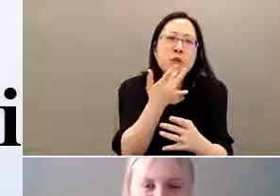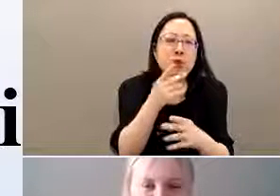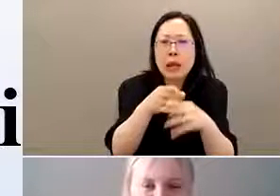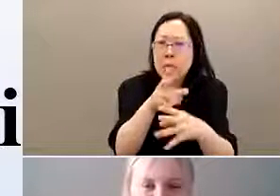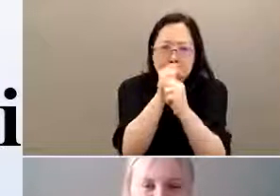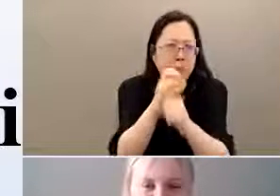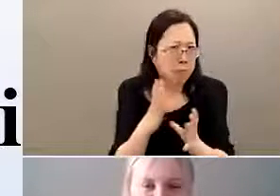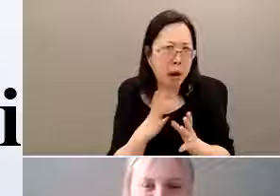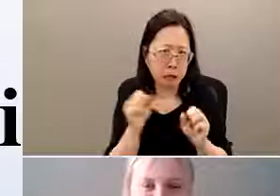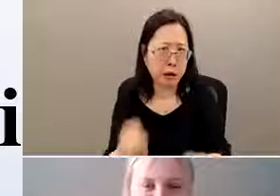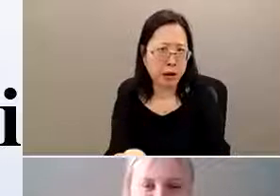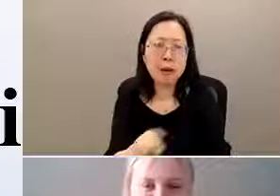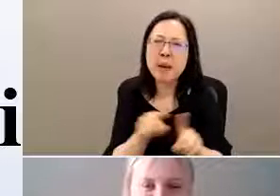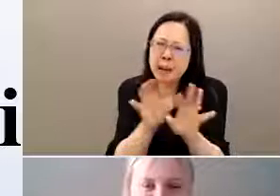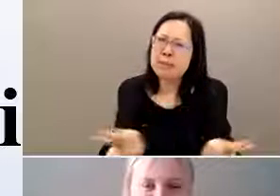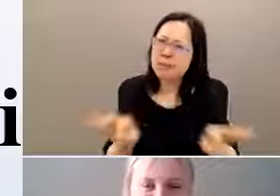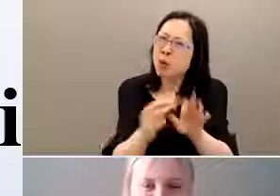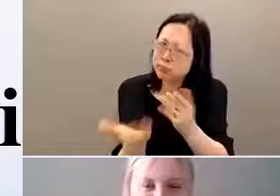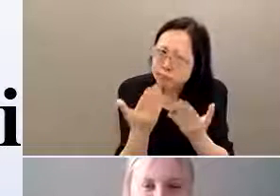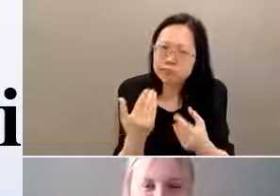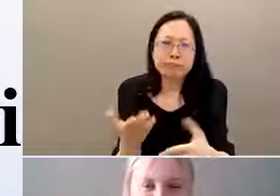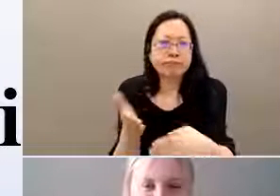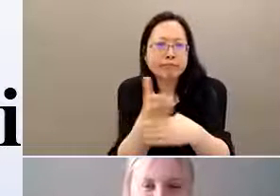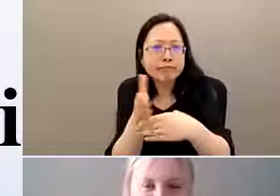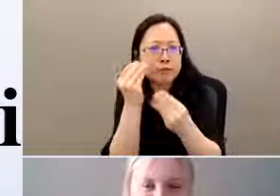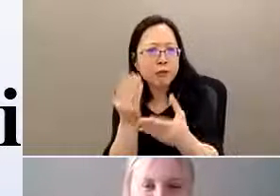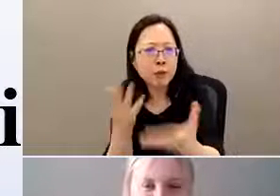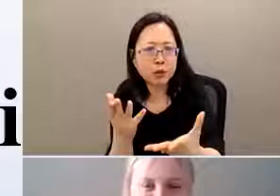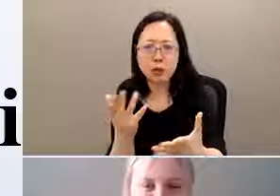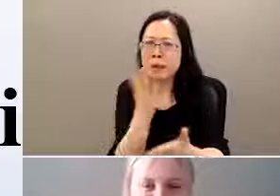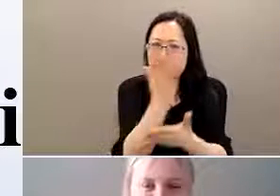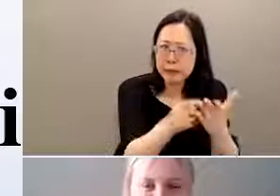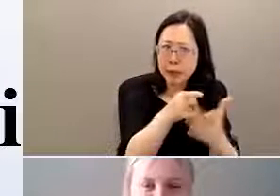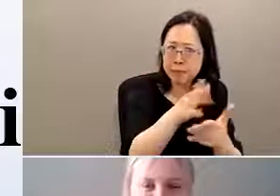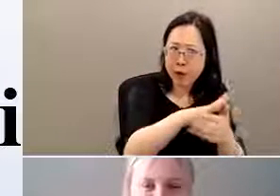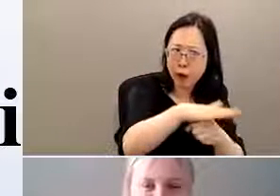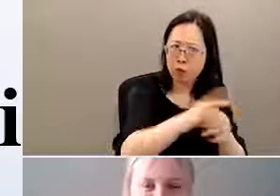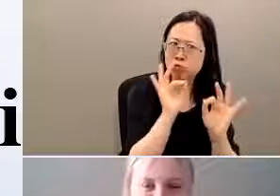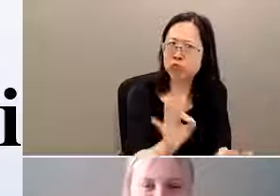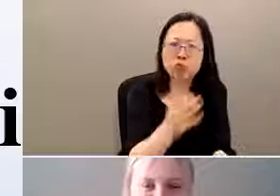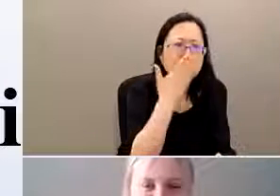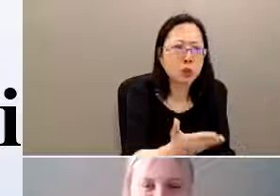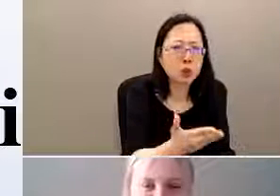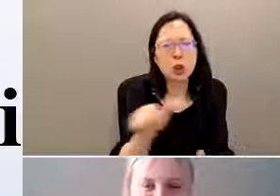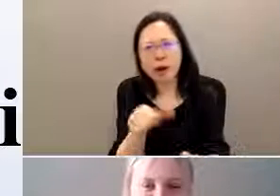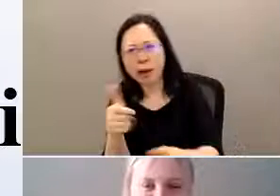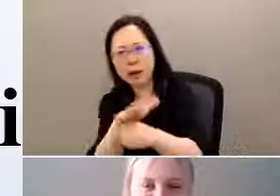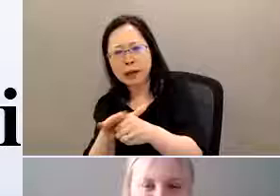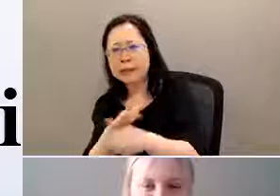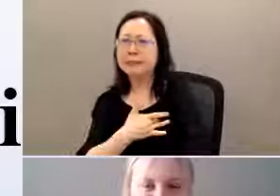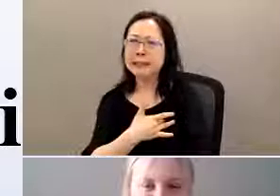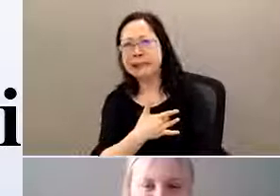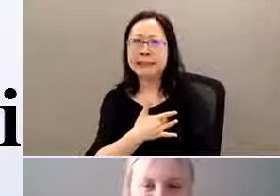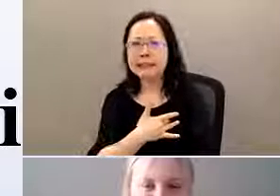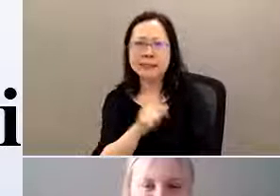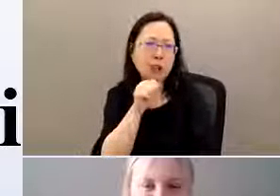us directly, because we want to know, how's it going? You know, are there sections that worked really well, sections that maybe could have used a little bit of a tweak, or